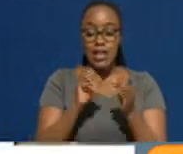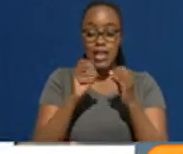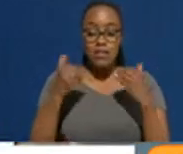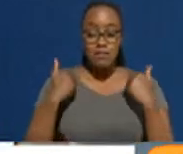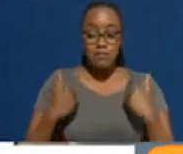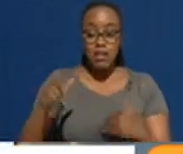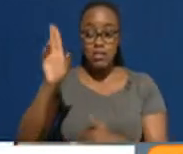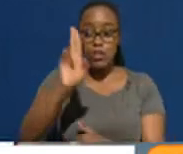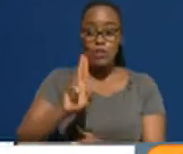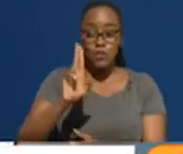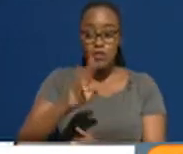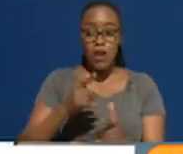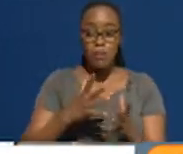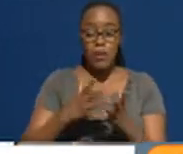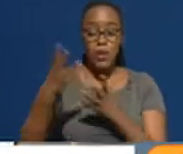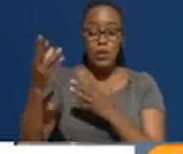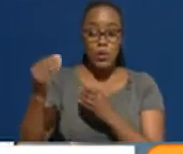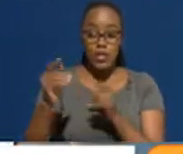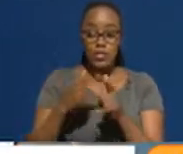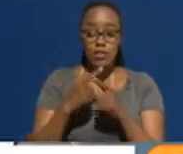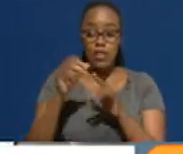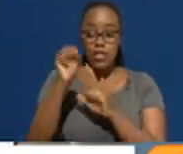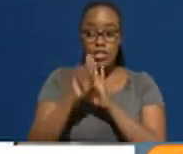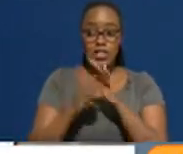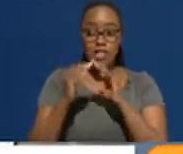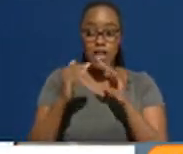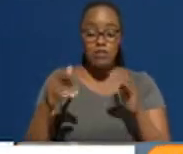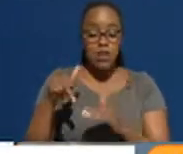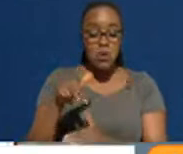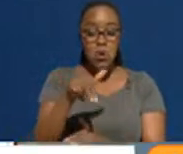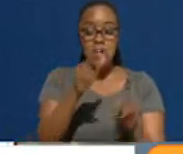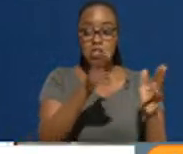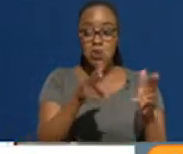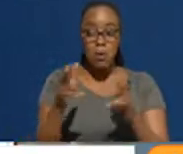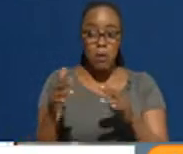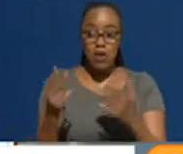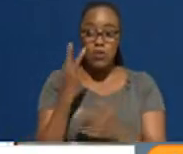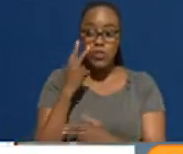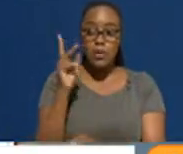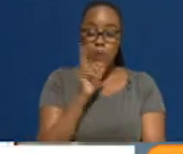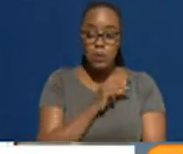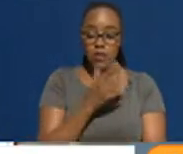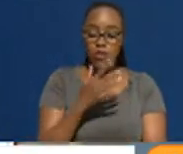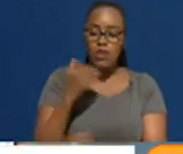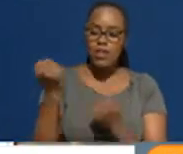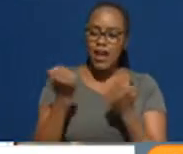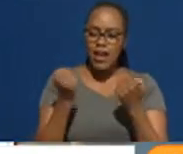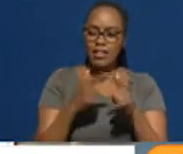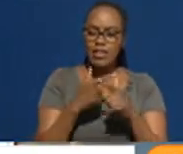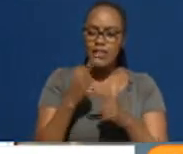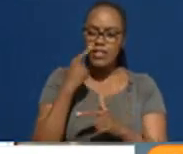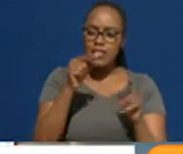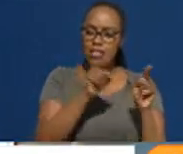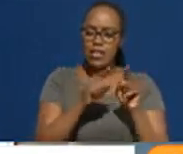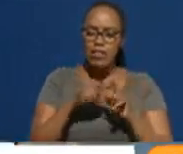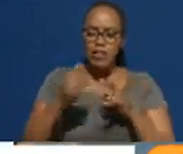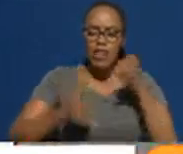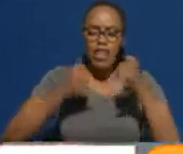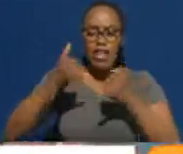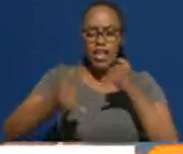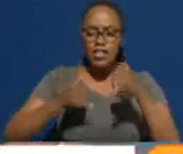was Uhuru, I would get out of State House and walk around like he was. We see him on top of his car. Let him look like he's having a good